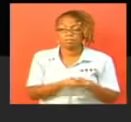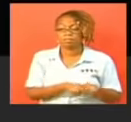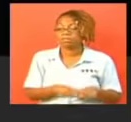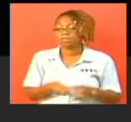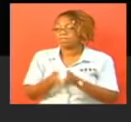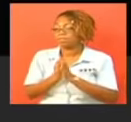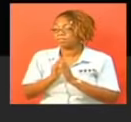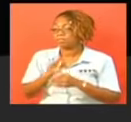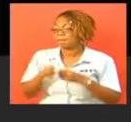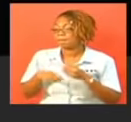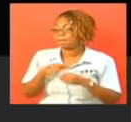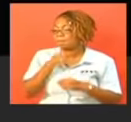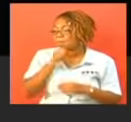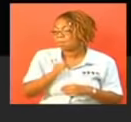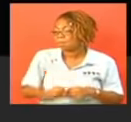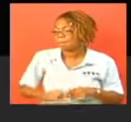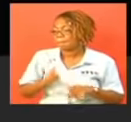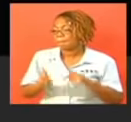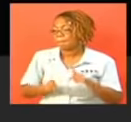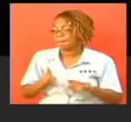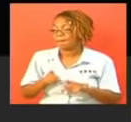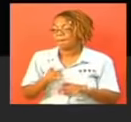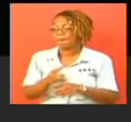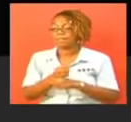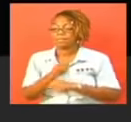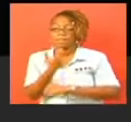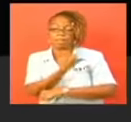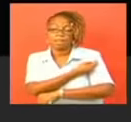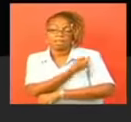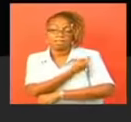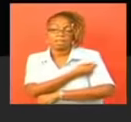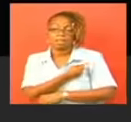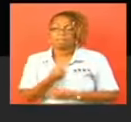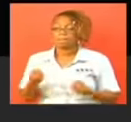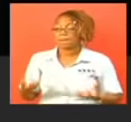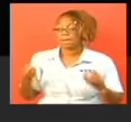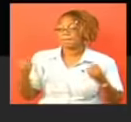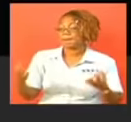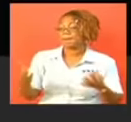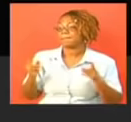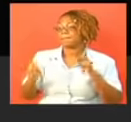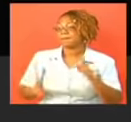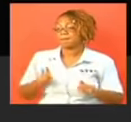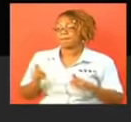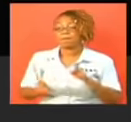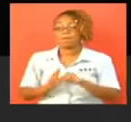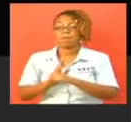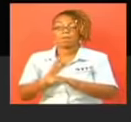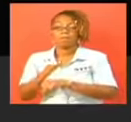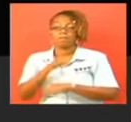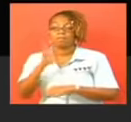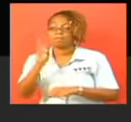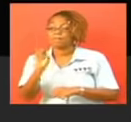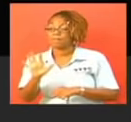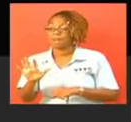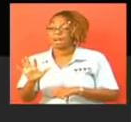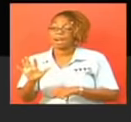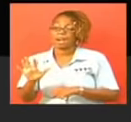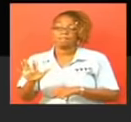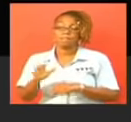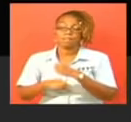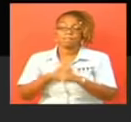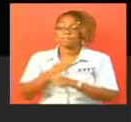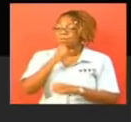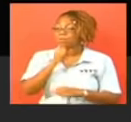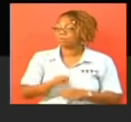a decent-sized portion of elderly people ages 65 and above who are not registered on either the public or private healthcare